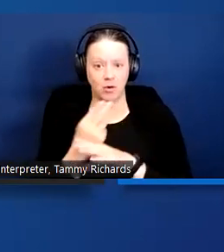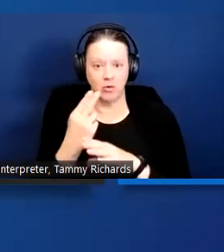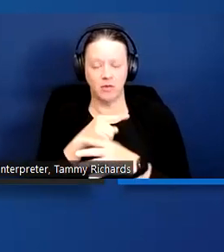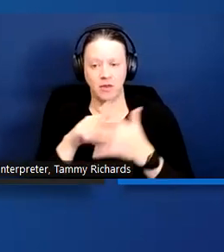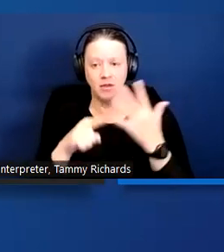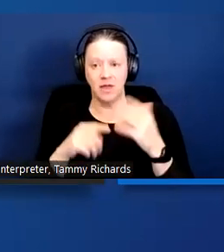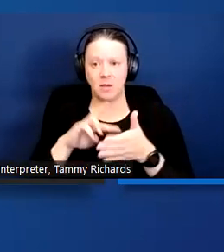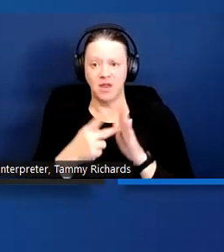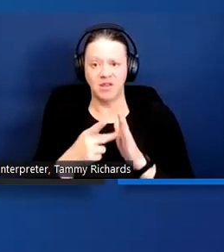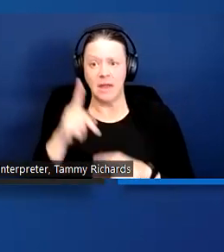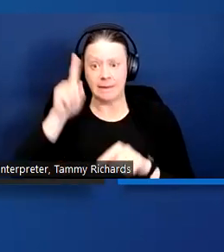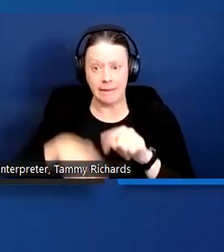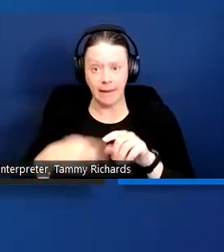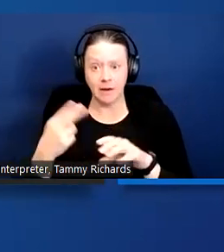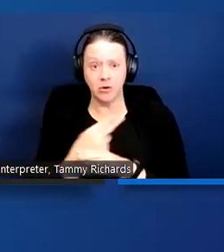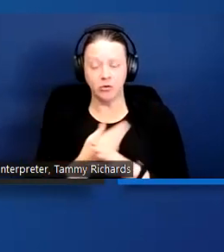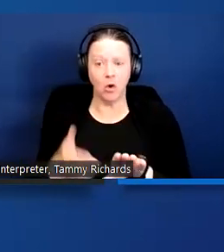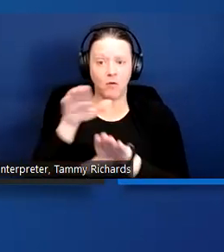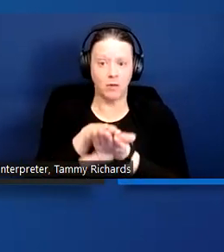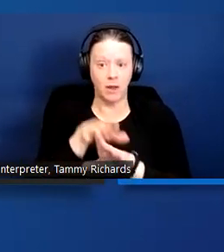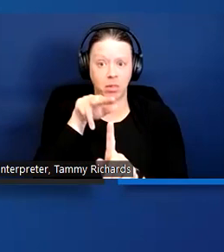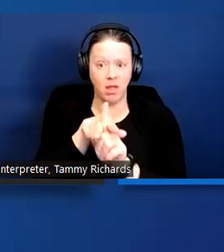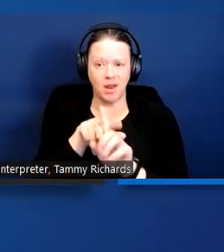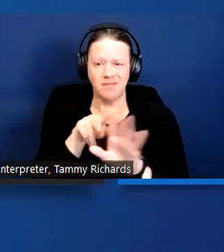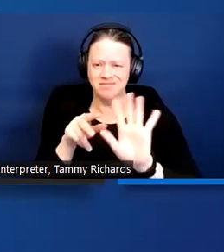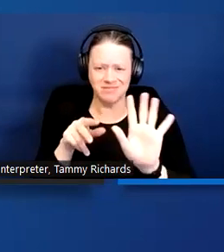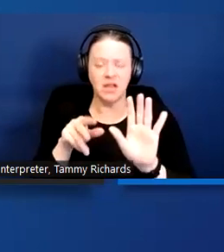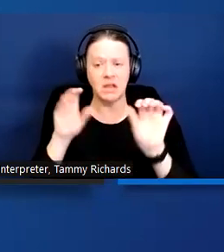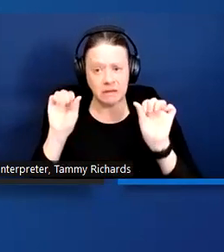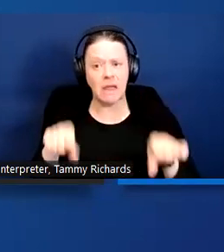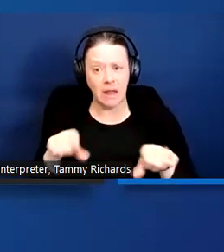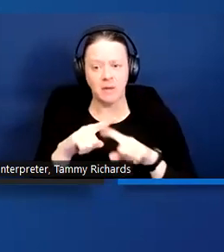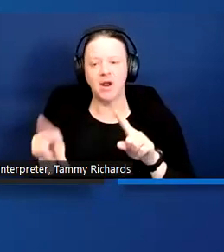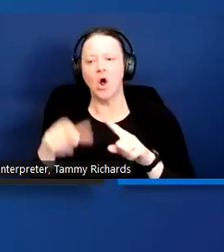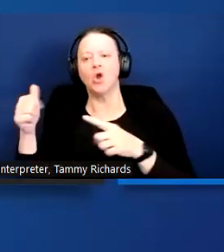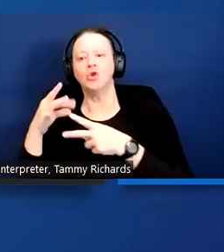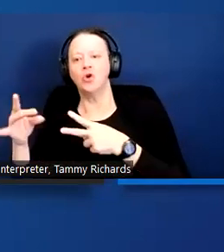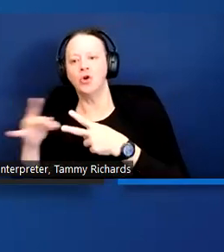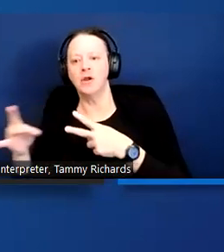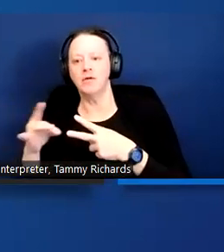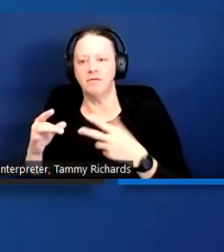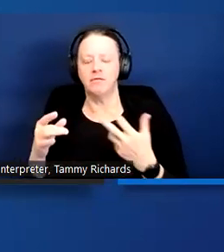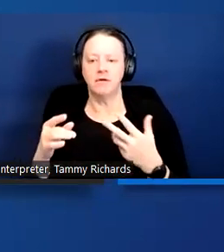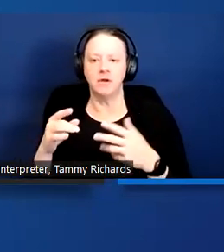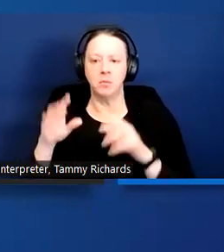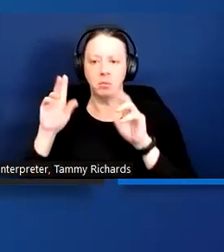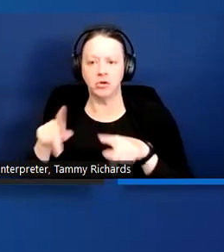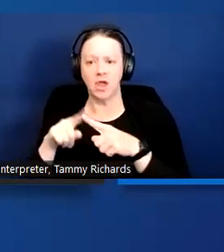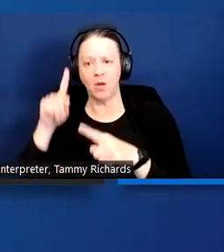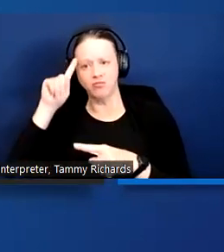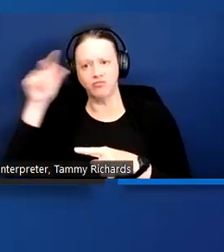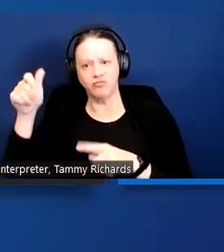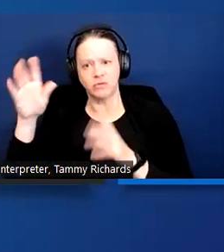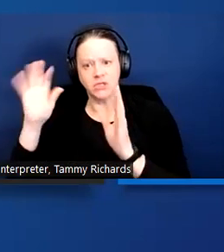you can't use them. It's just you should always consider them as an alternative option that can be chosen to be used. So someone